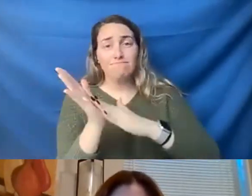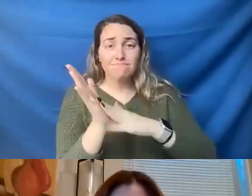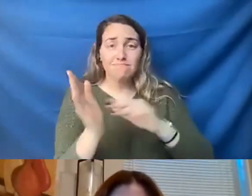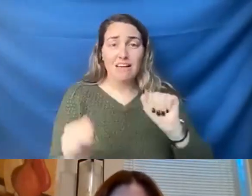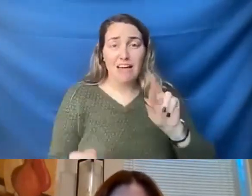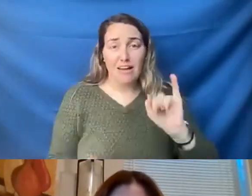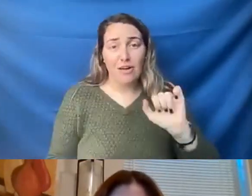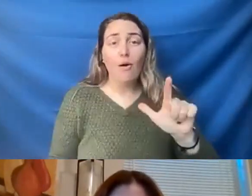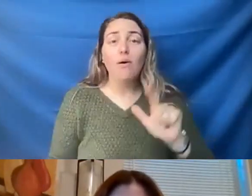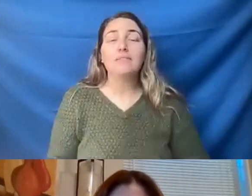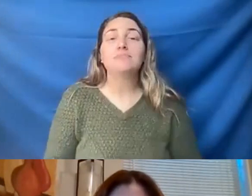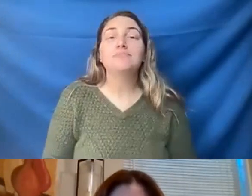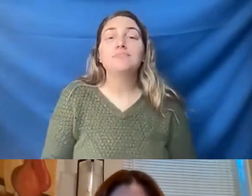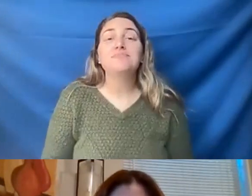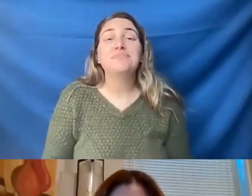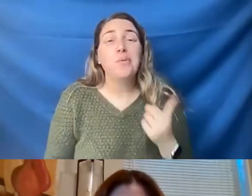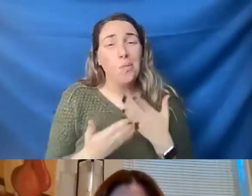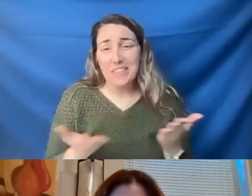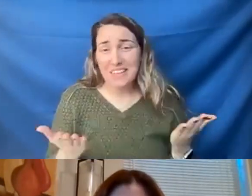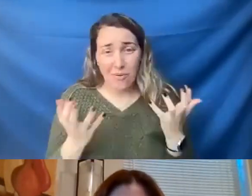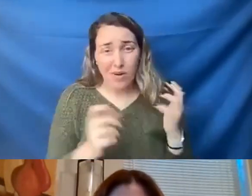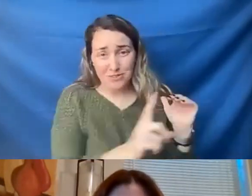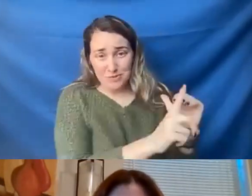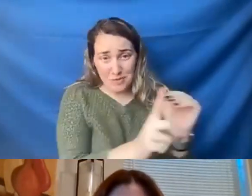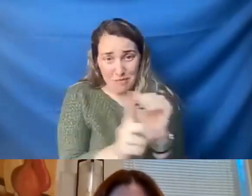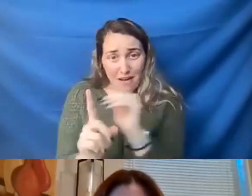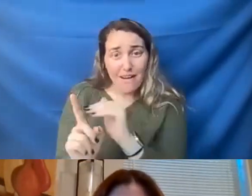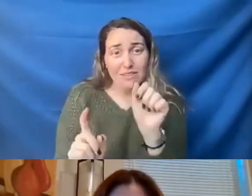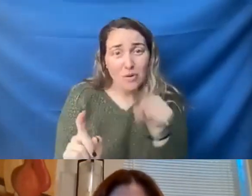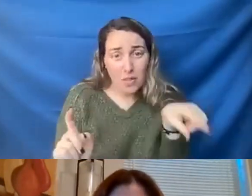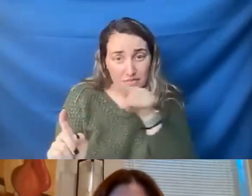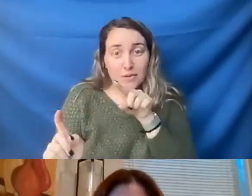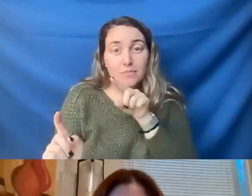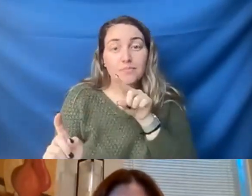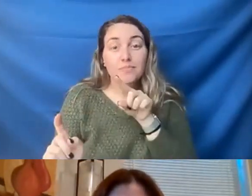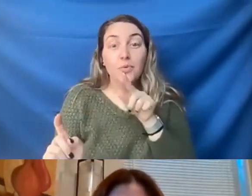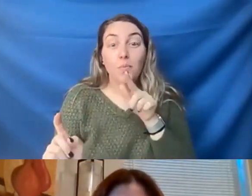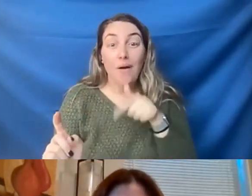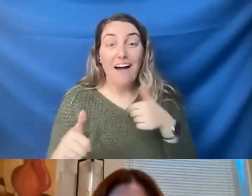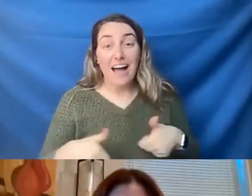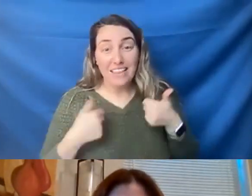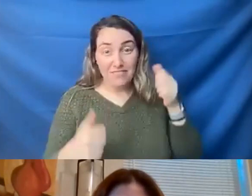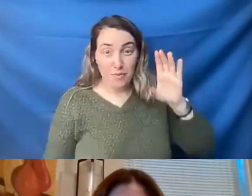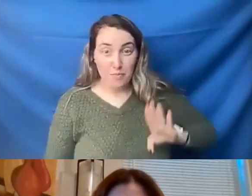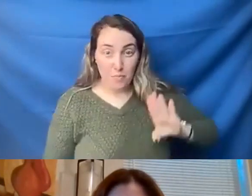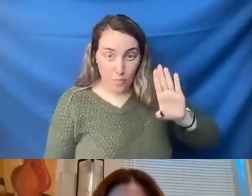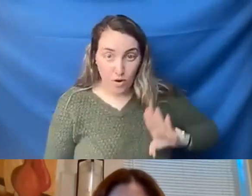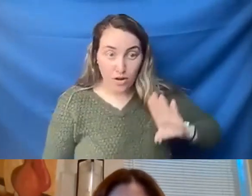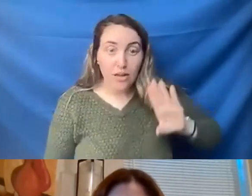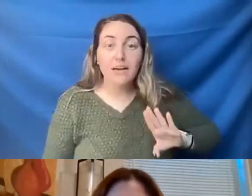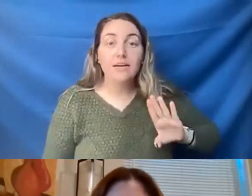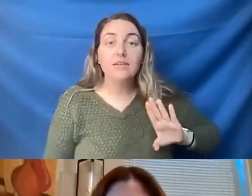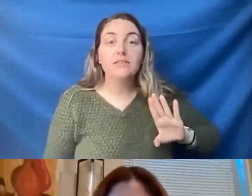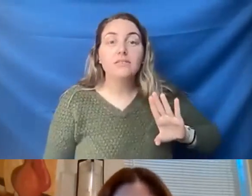well. The one thing I just want to remind you that where I live in that part of Brooklyn, which is part of 45th and 46th